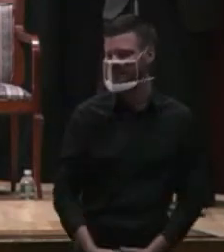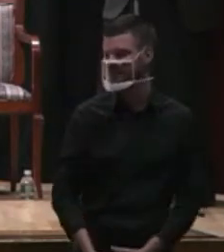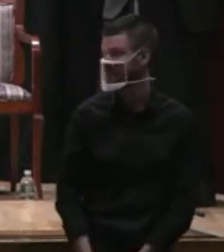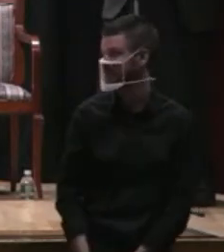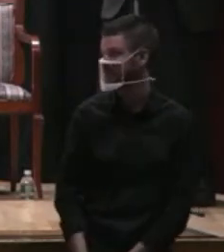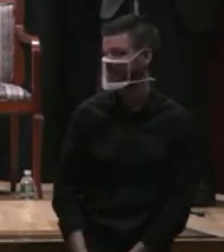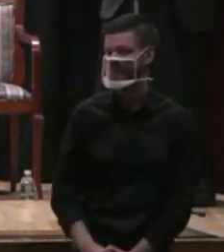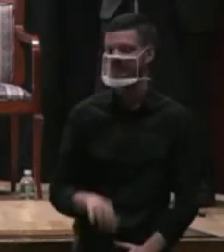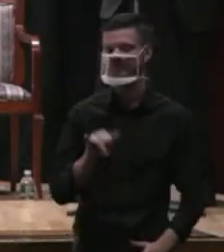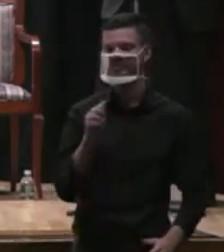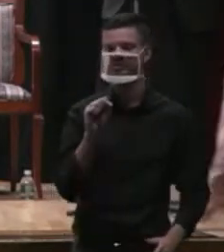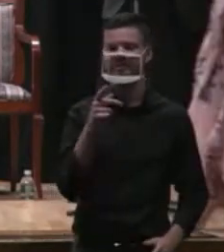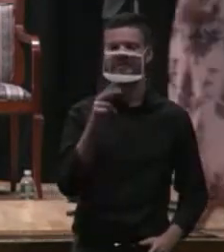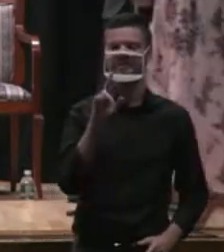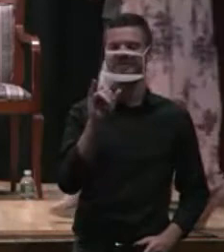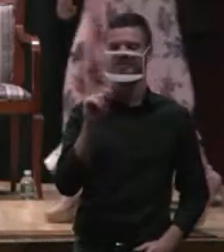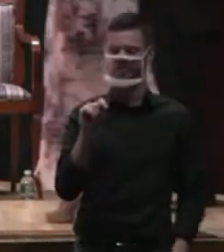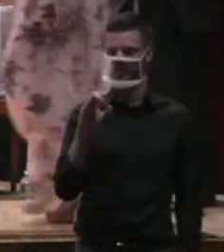Jaspreet Kaur.